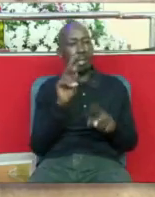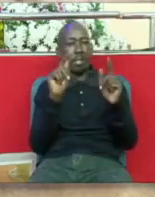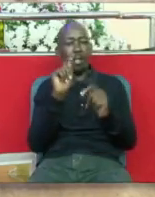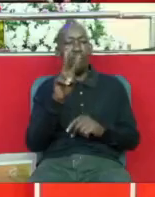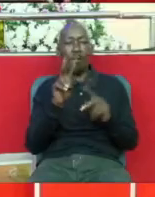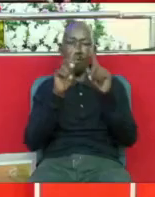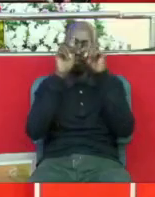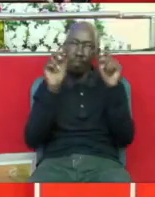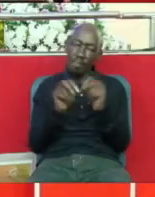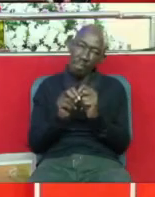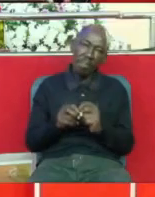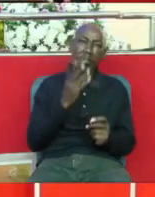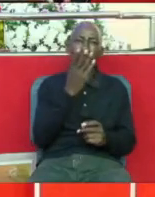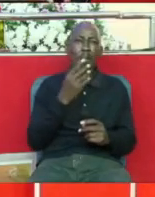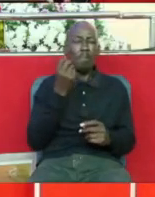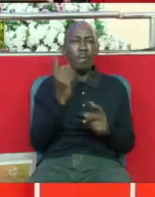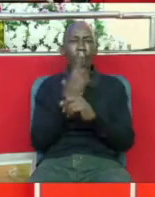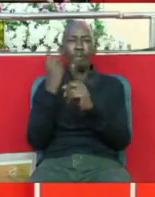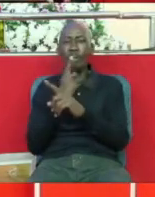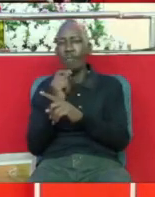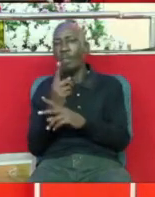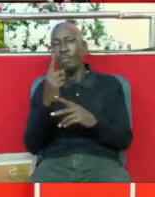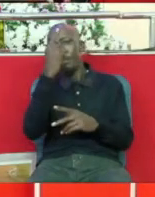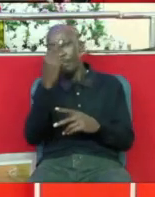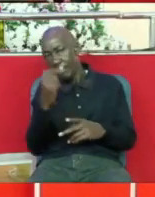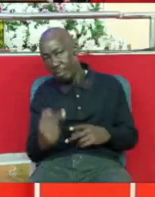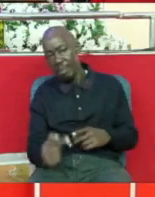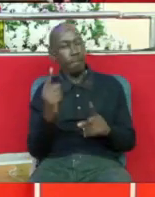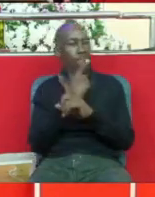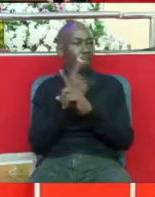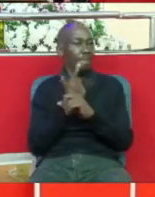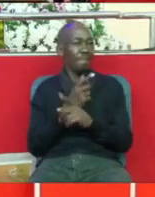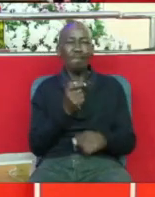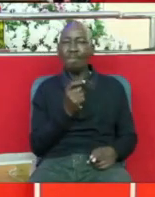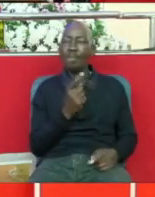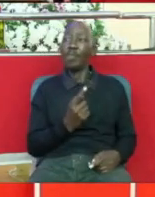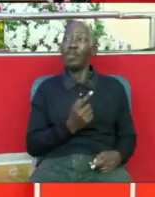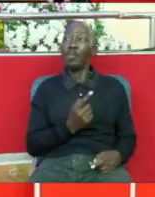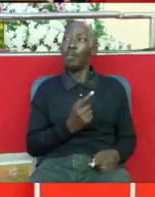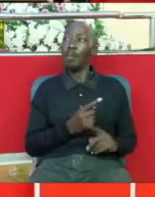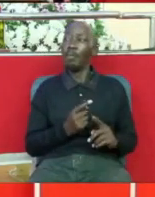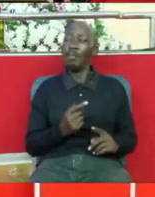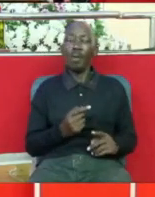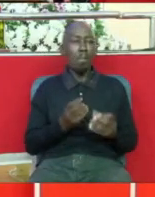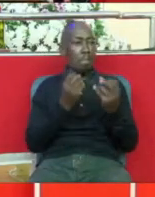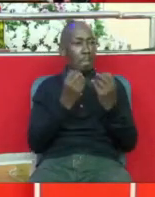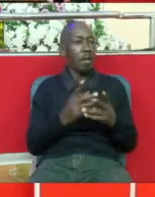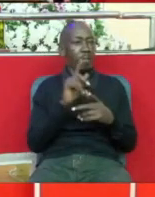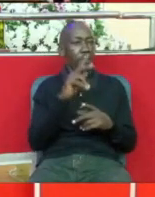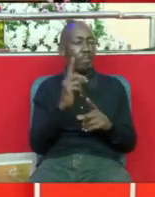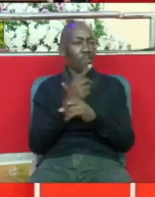nikiangalia runinga. And there are so many channels today. Na kuna channels nyingi sana, vituo vingi sana leo. And most of them.